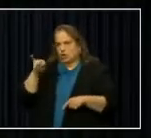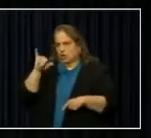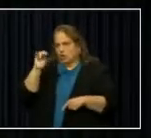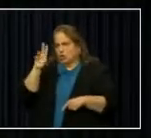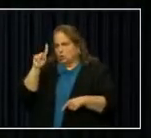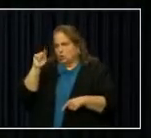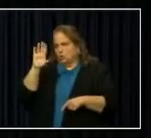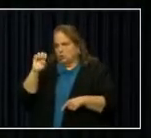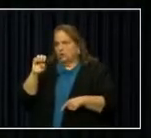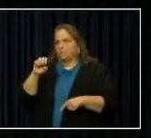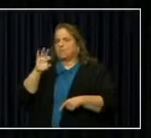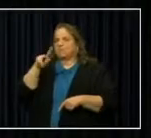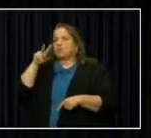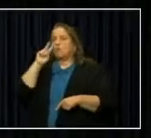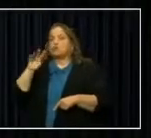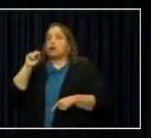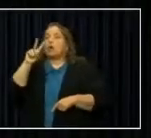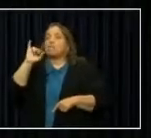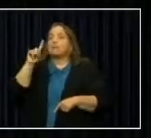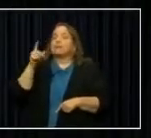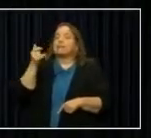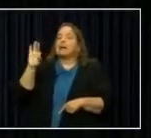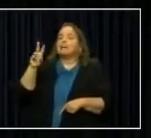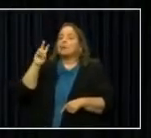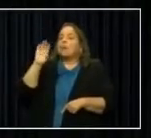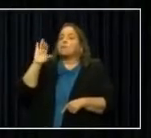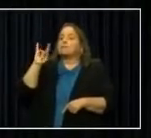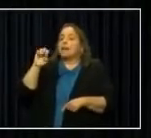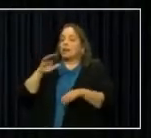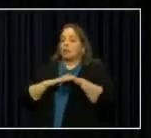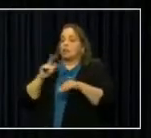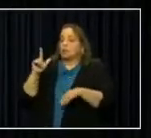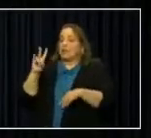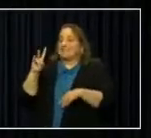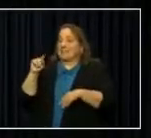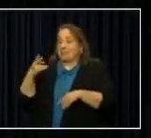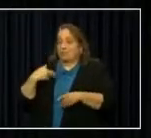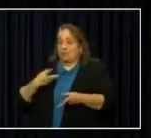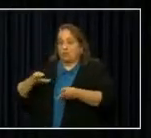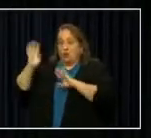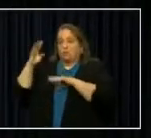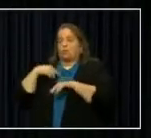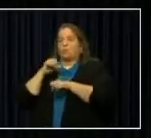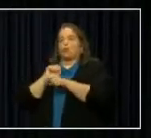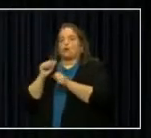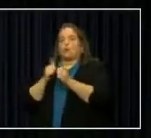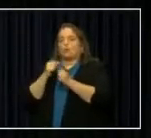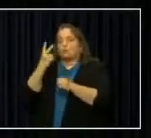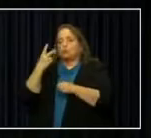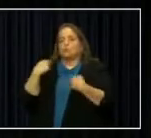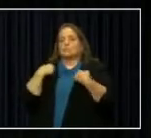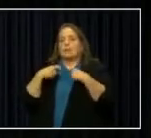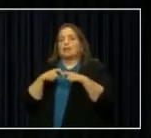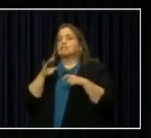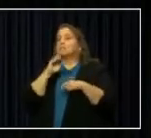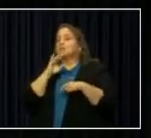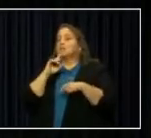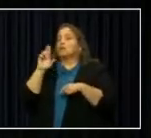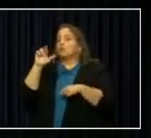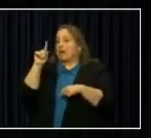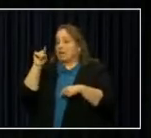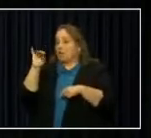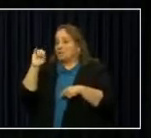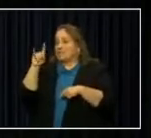launched the COVID-19 Spanish website on the 27th. We're working with 2 Spanish-speaking